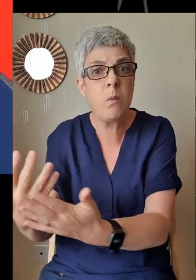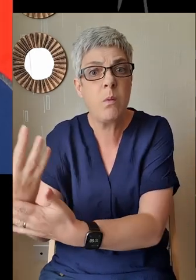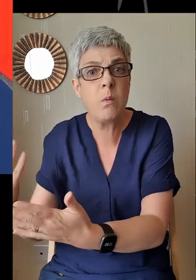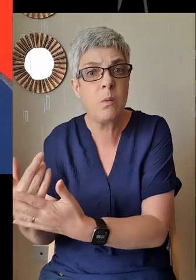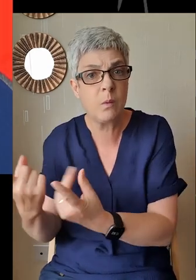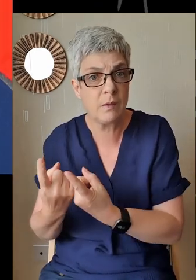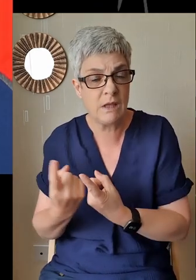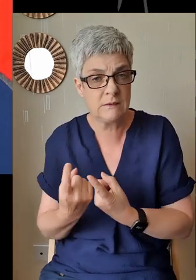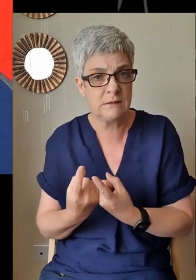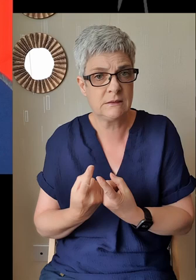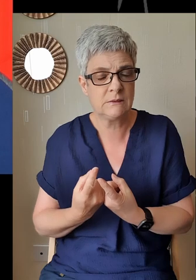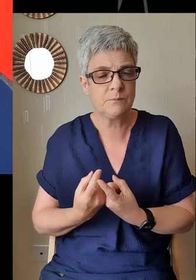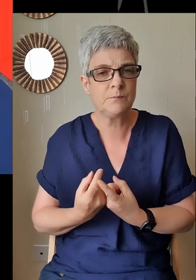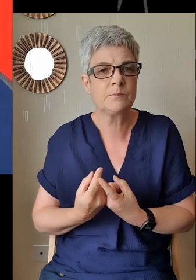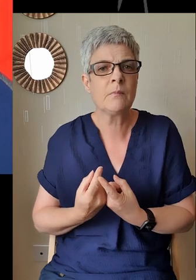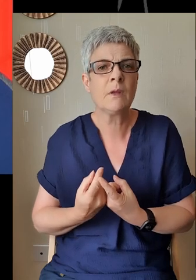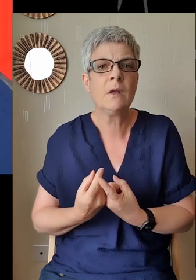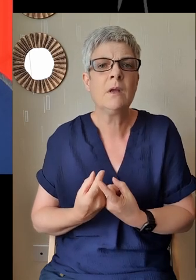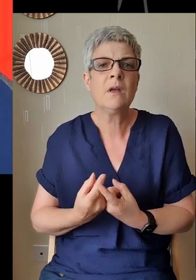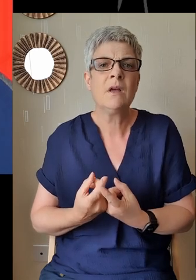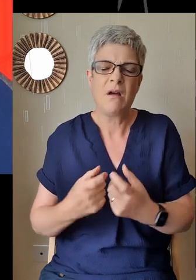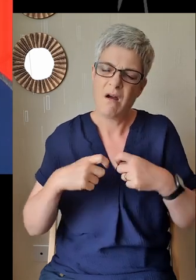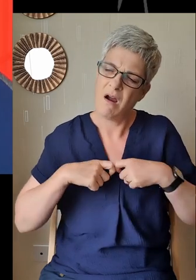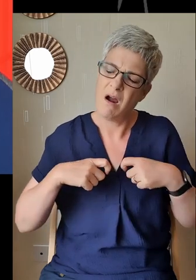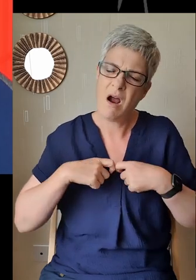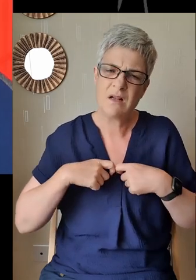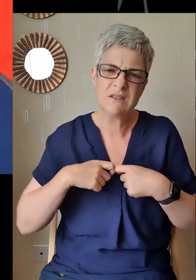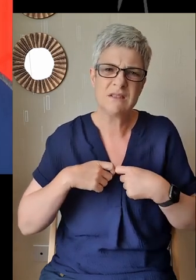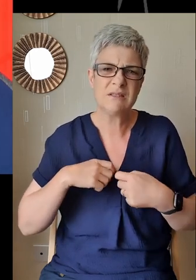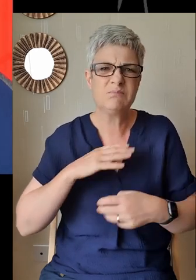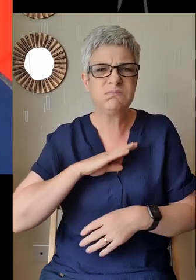Come to hearts that are dull and weary and give hope.